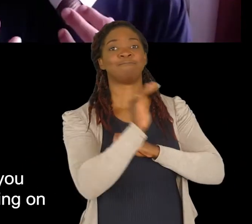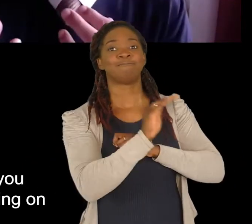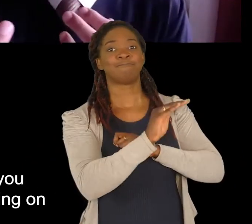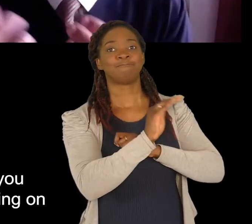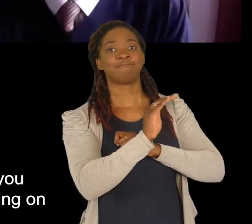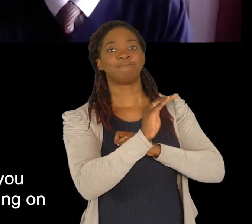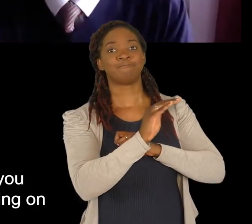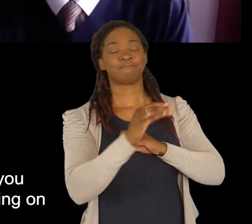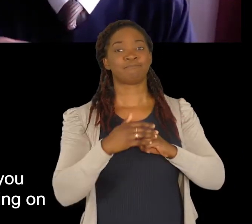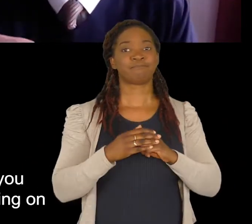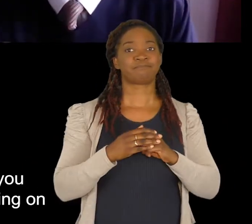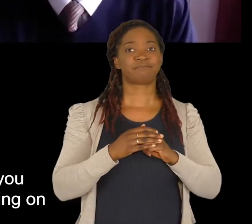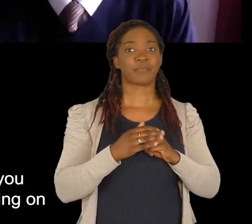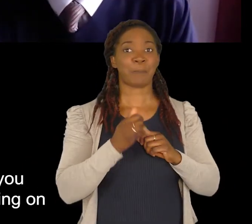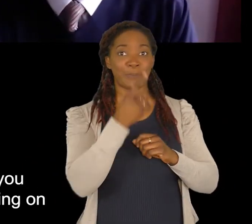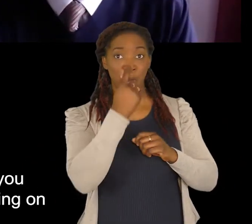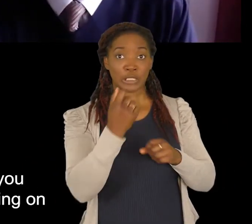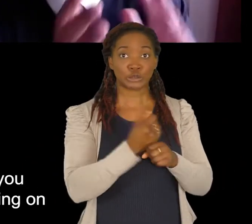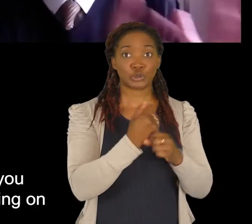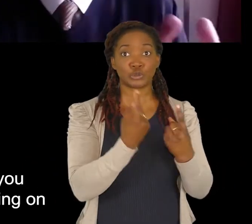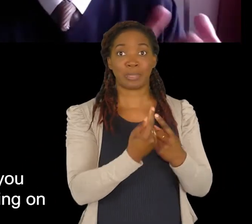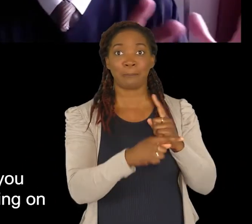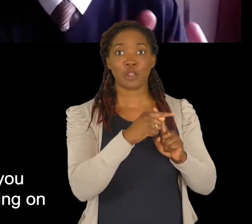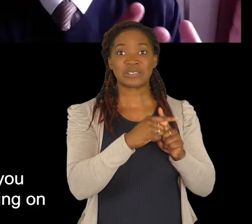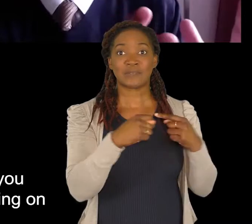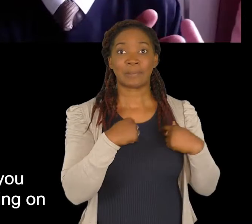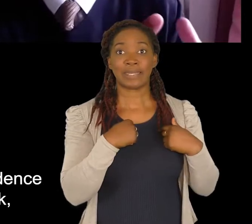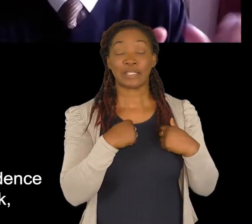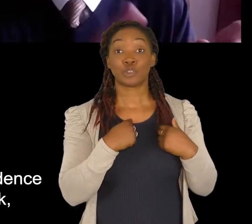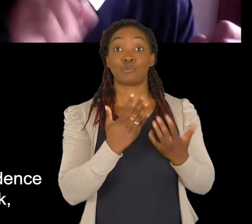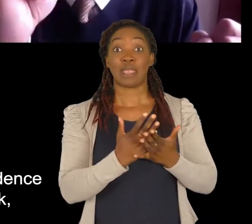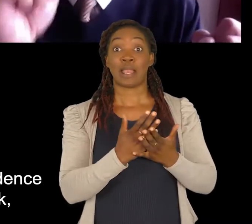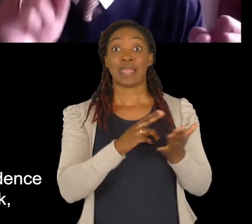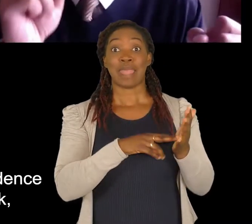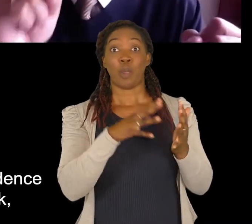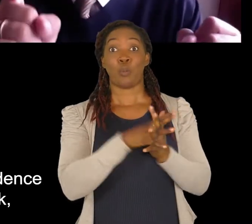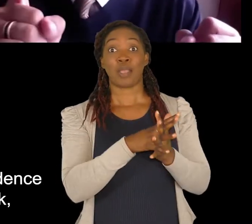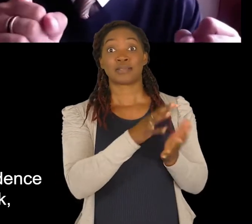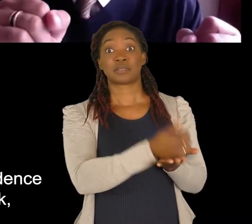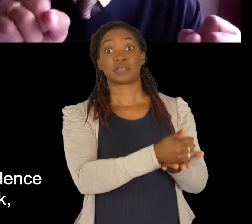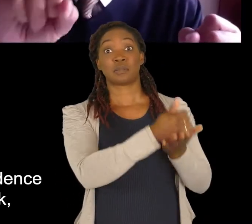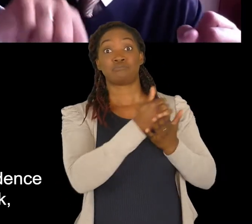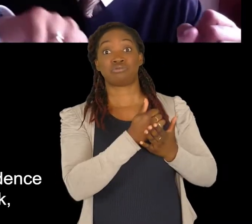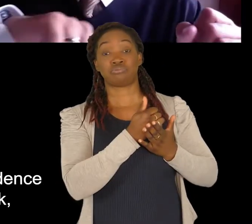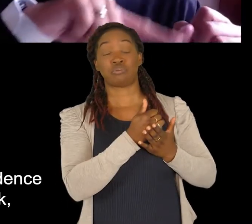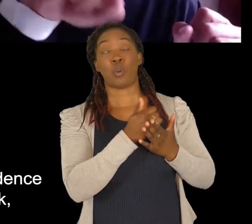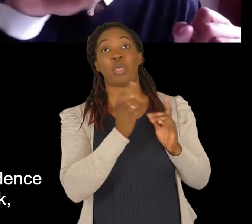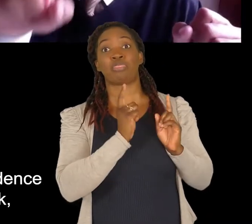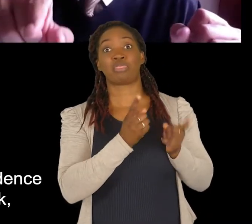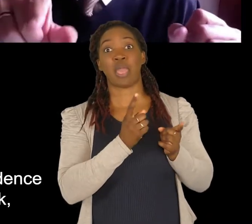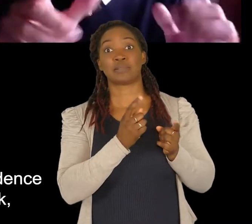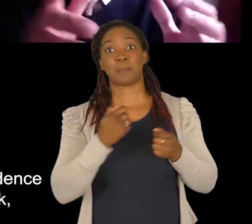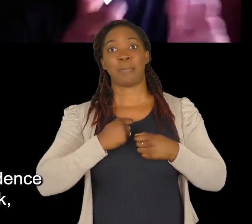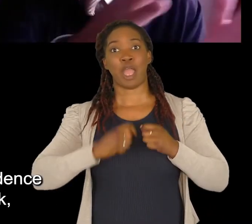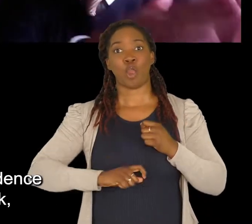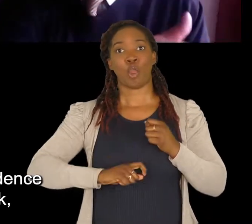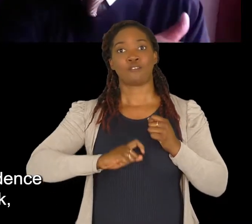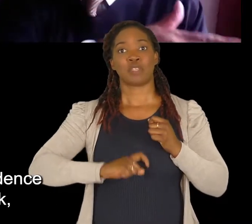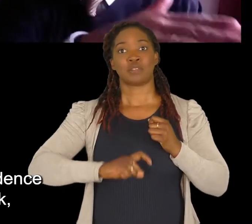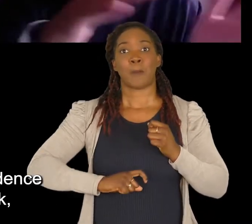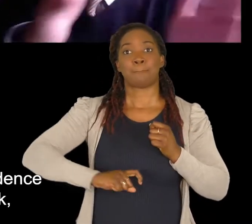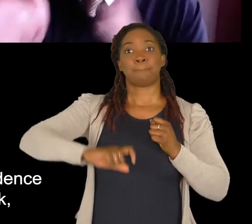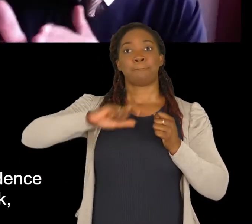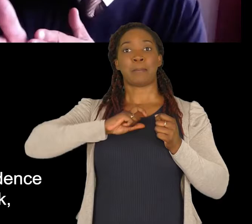would you support Kaleidoscope? And for me, NatWest coming on board was the one thing that turned my confidence